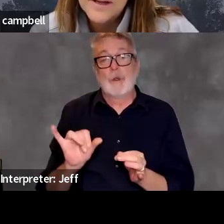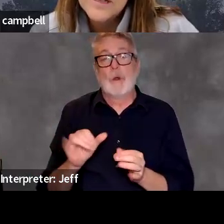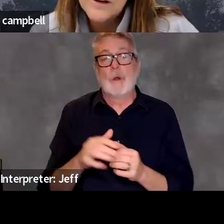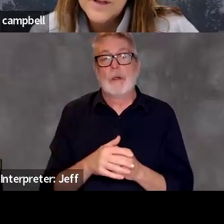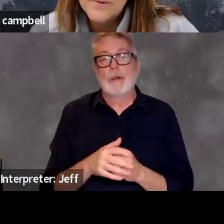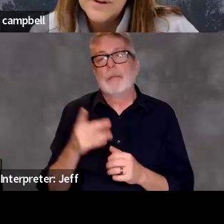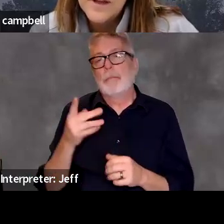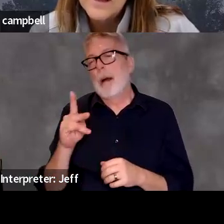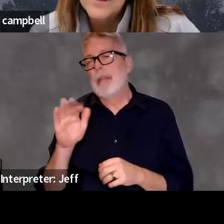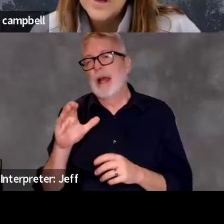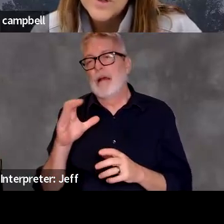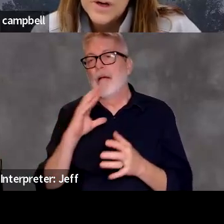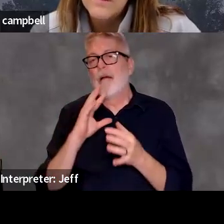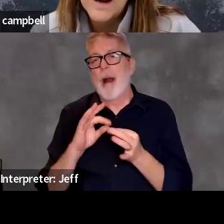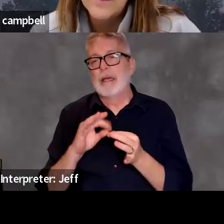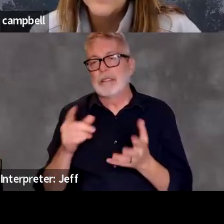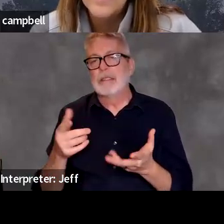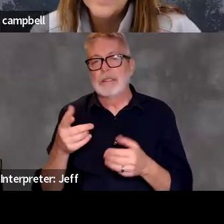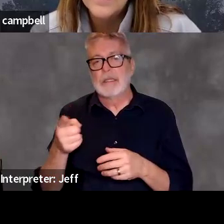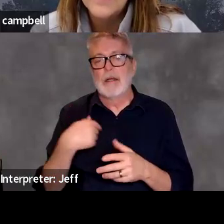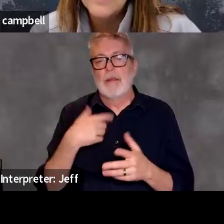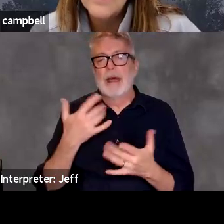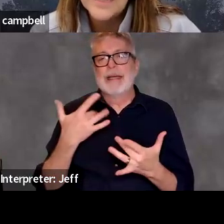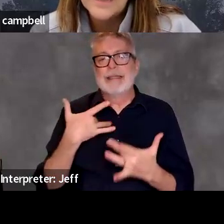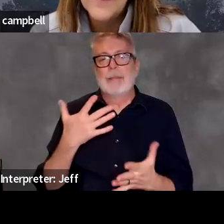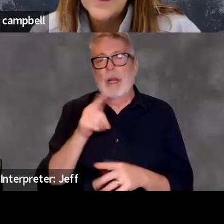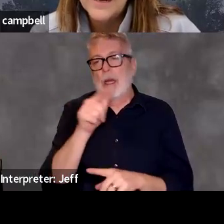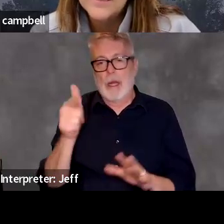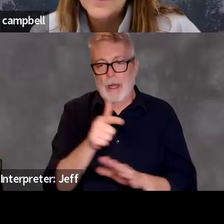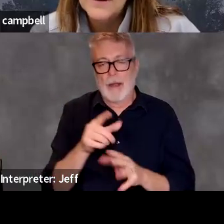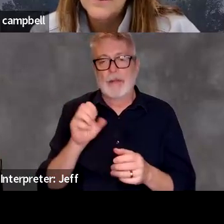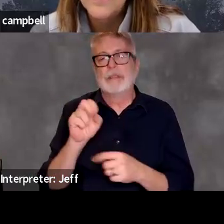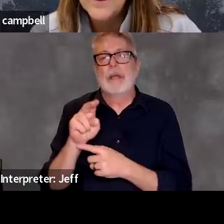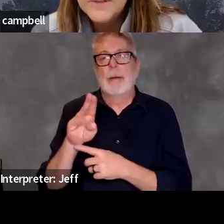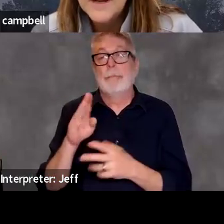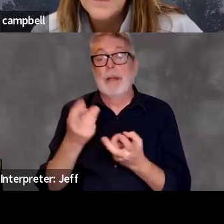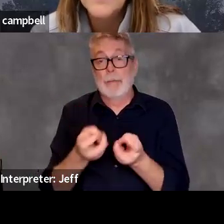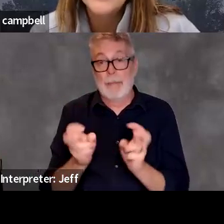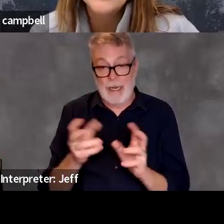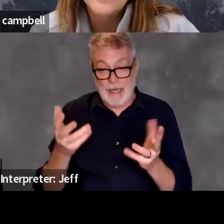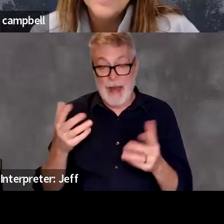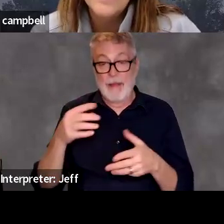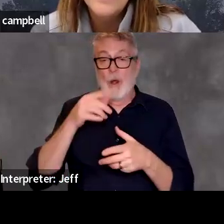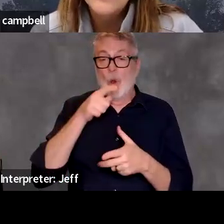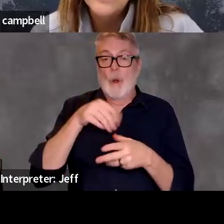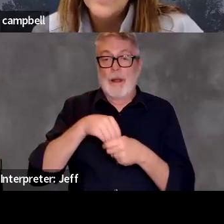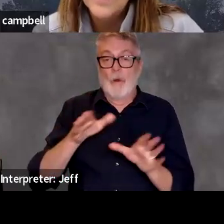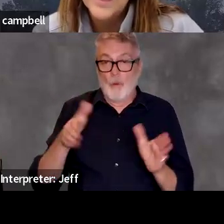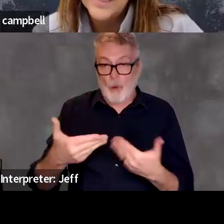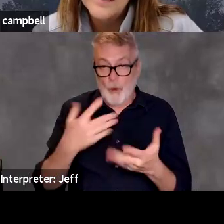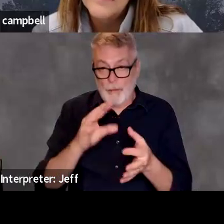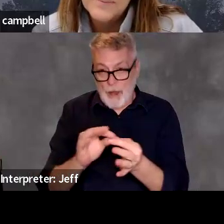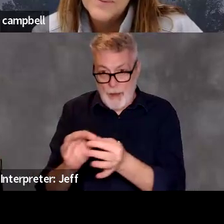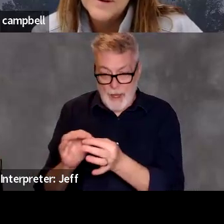public comment. So they'll usually go around the room in the subcommittee and then ask for people in the room to make comments, and then they'll